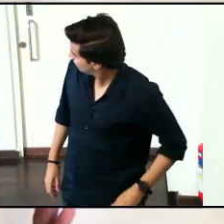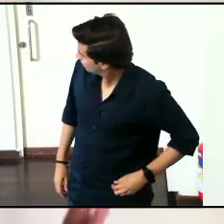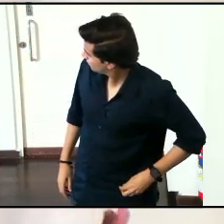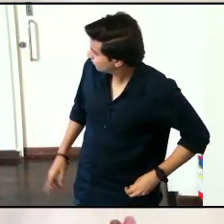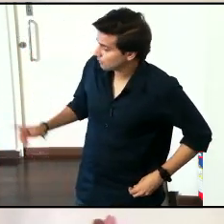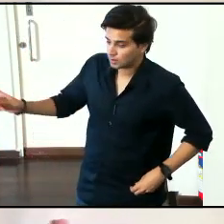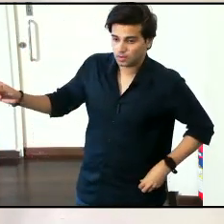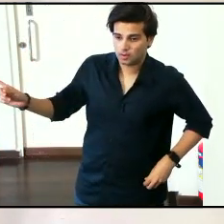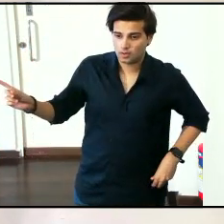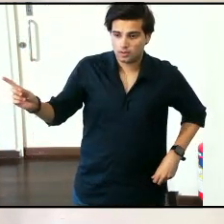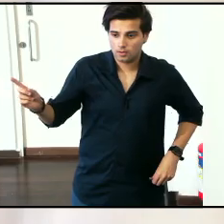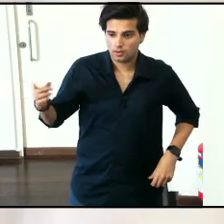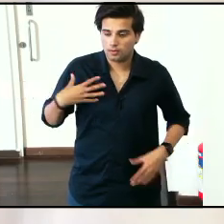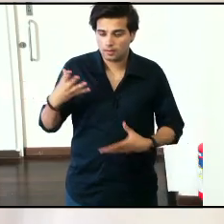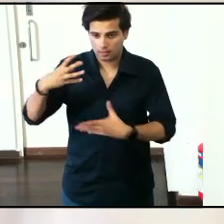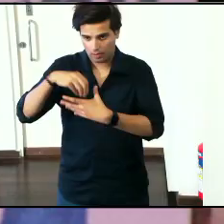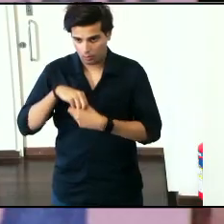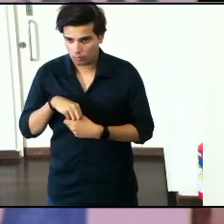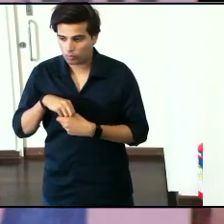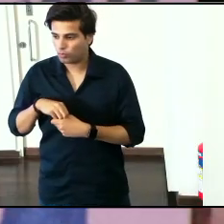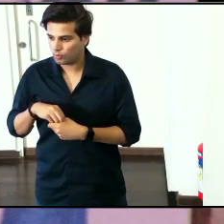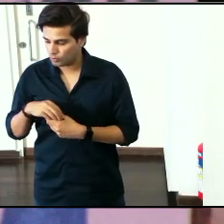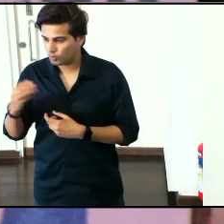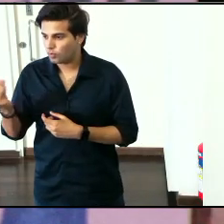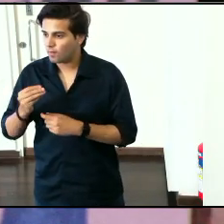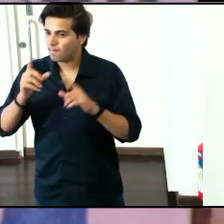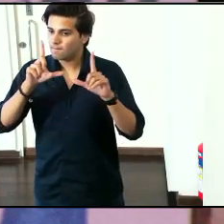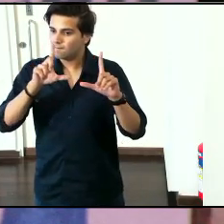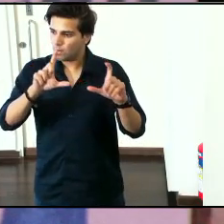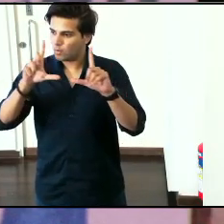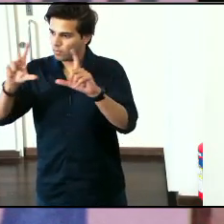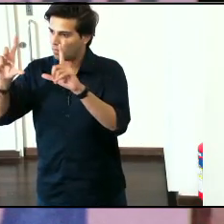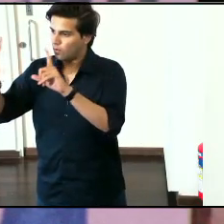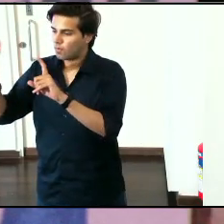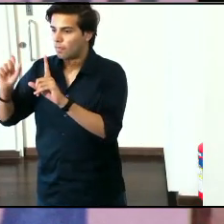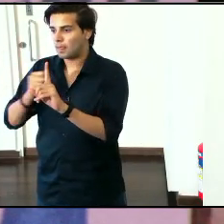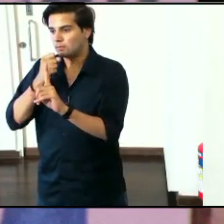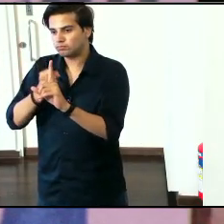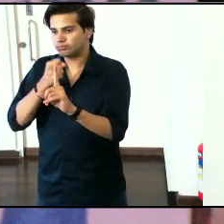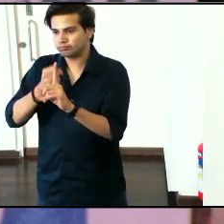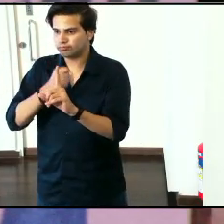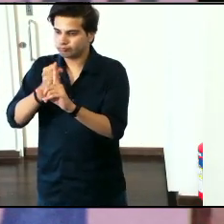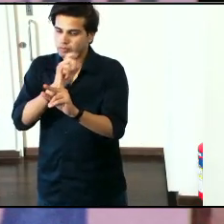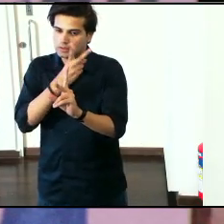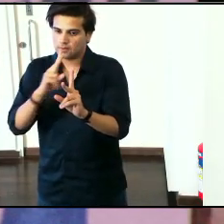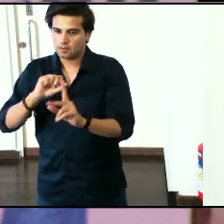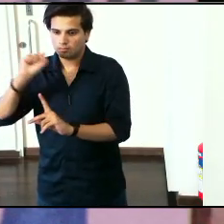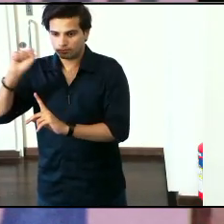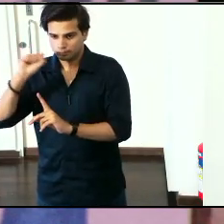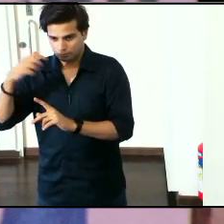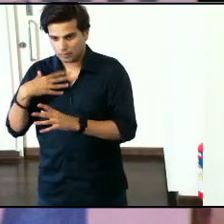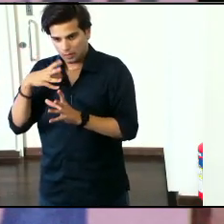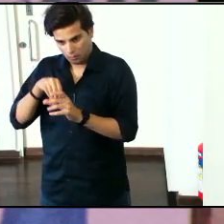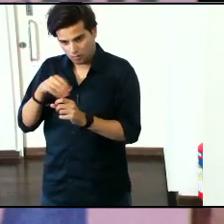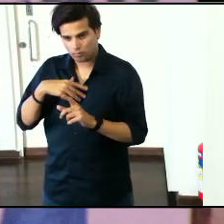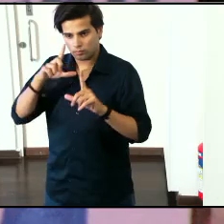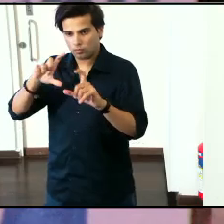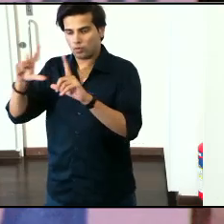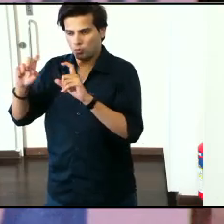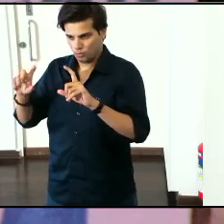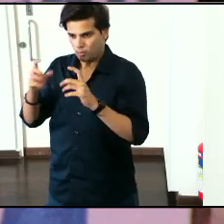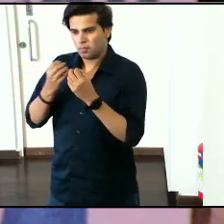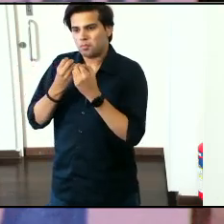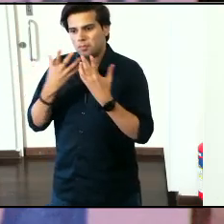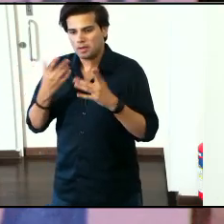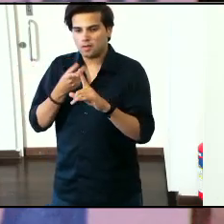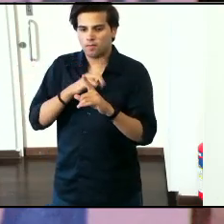I have included now photographs from different protests that I have been part of. A lot of them are